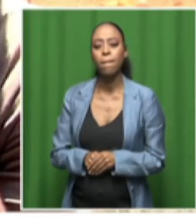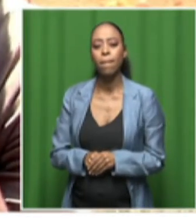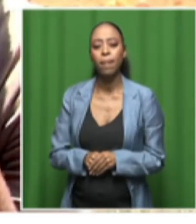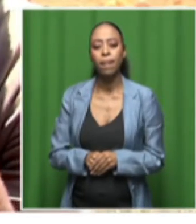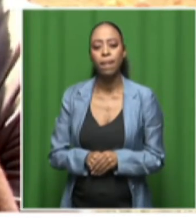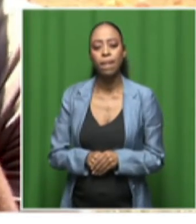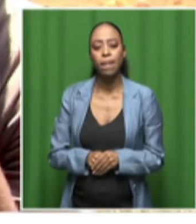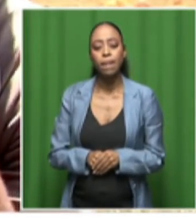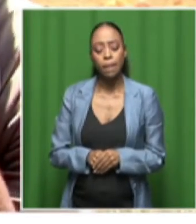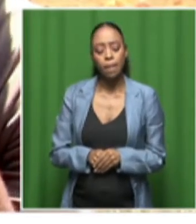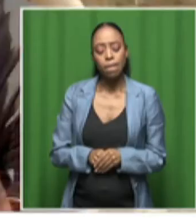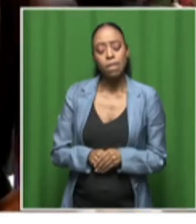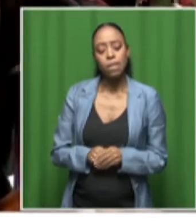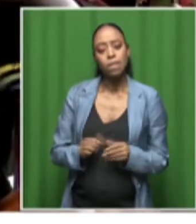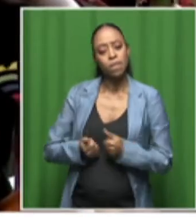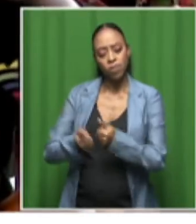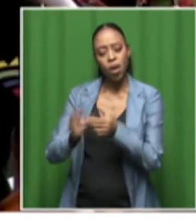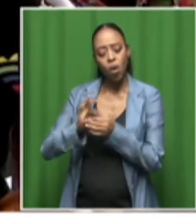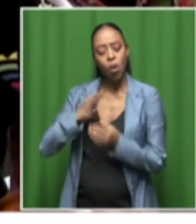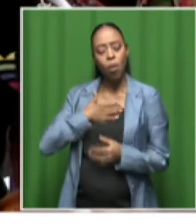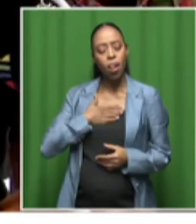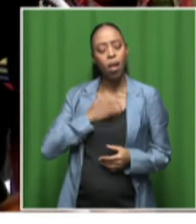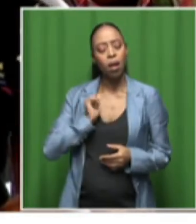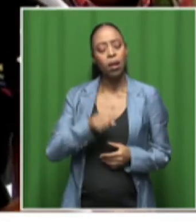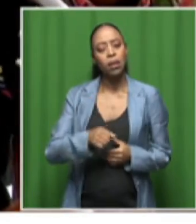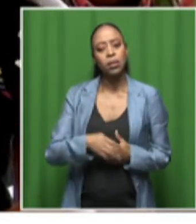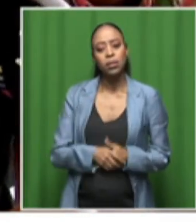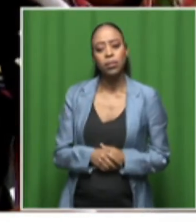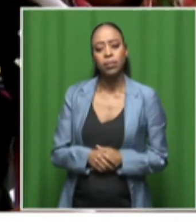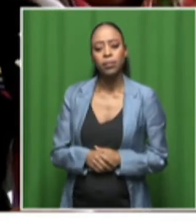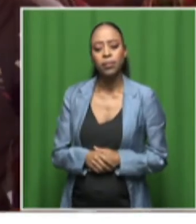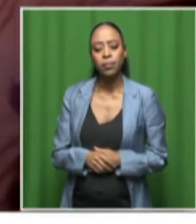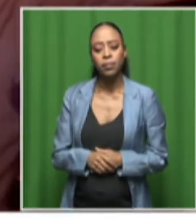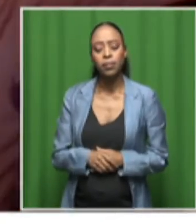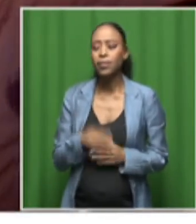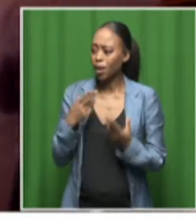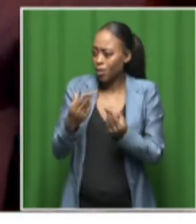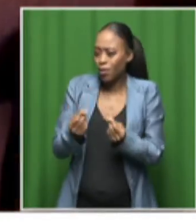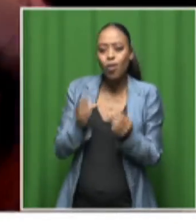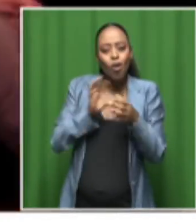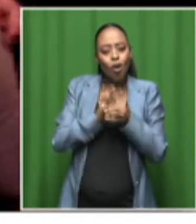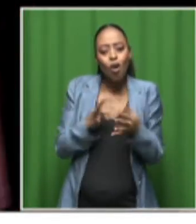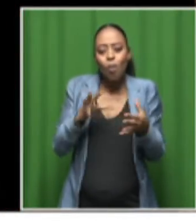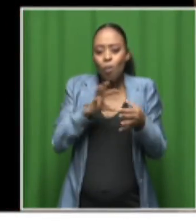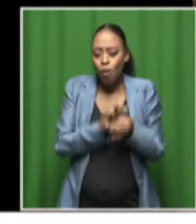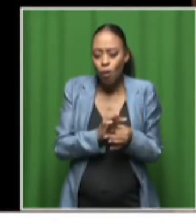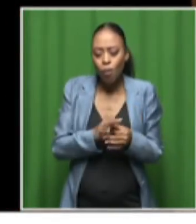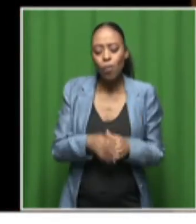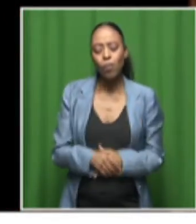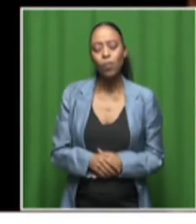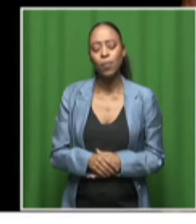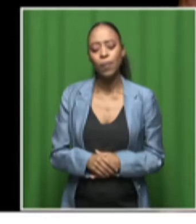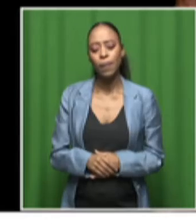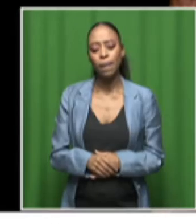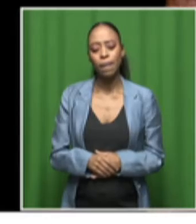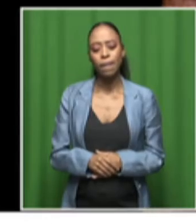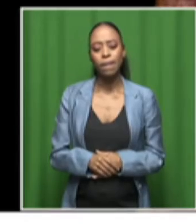We would like to go home, yes. Yes, I do, because home is home. Leanne Manus and video